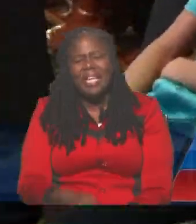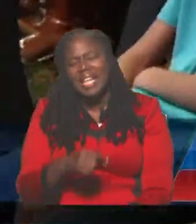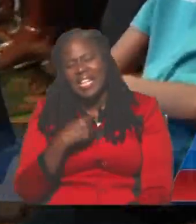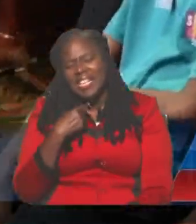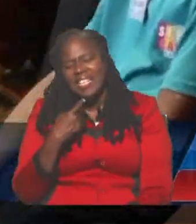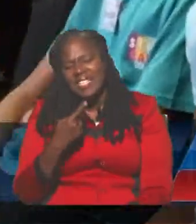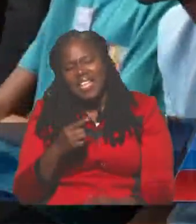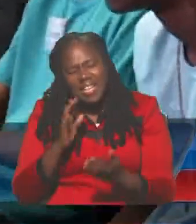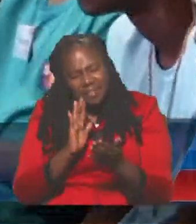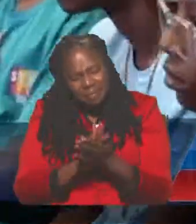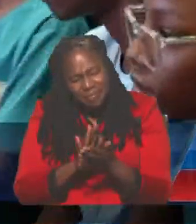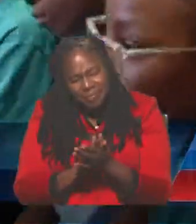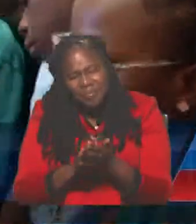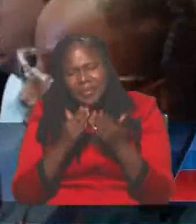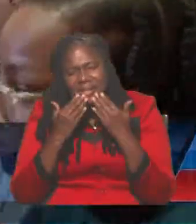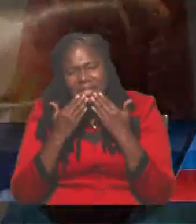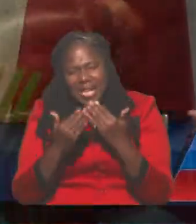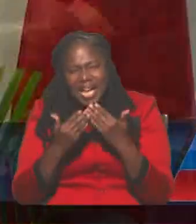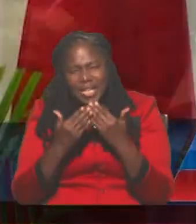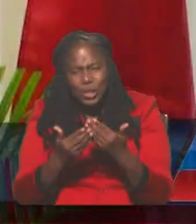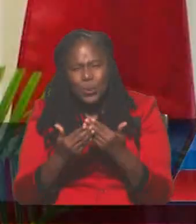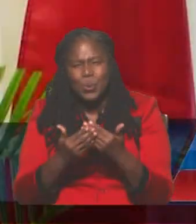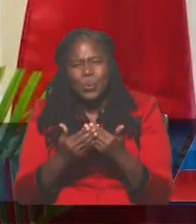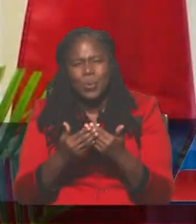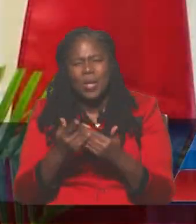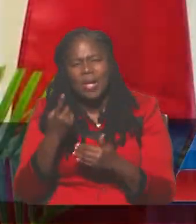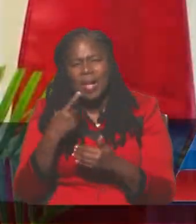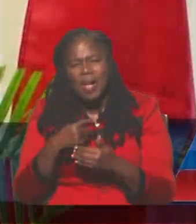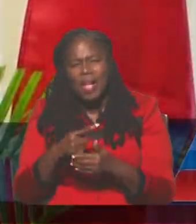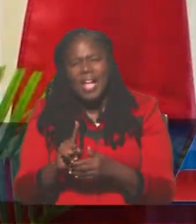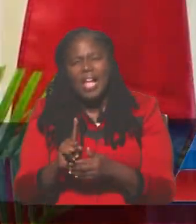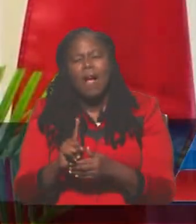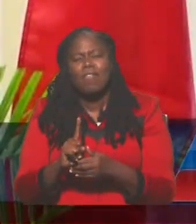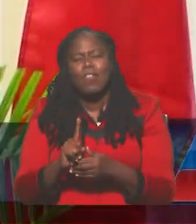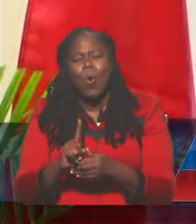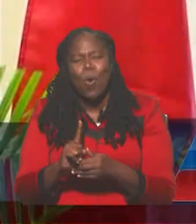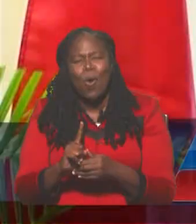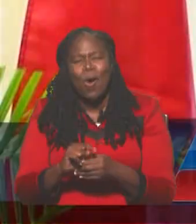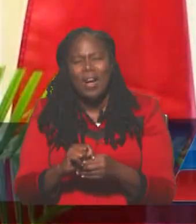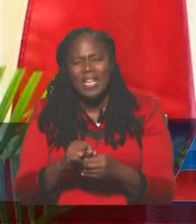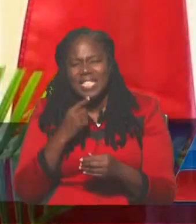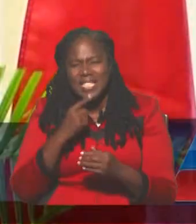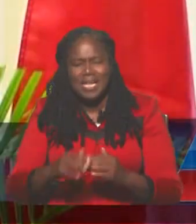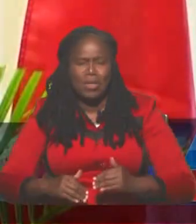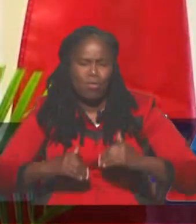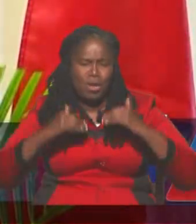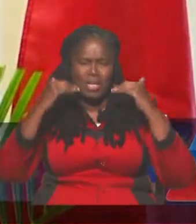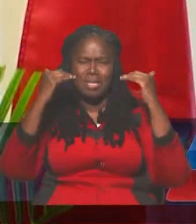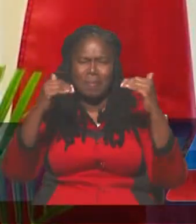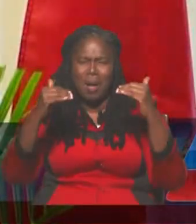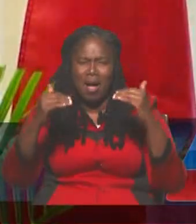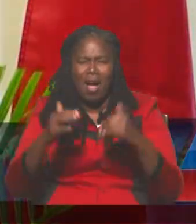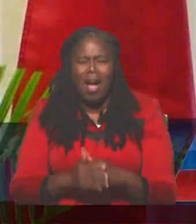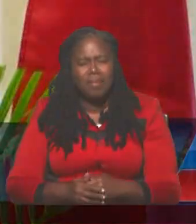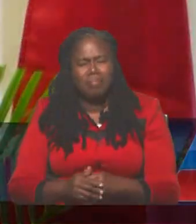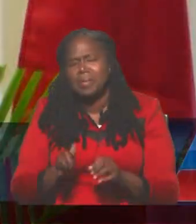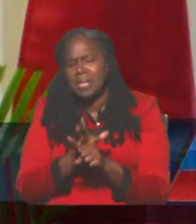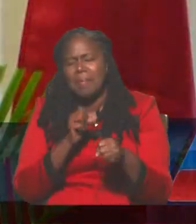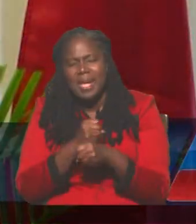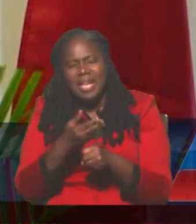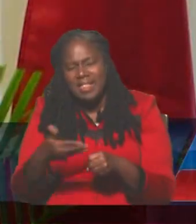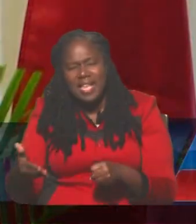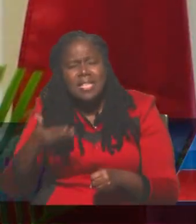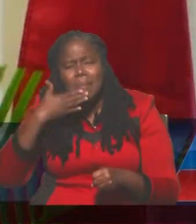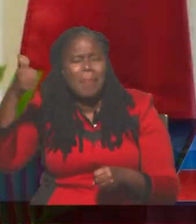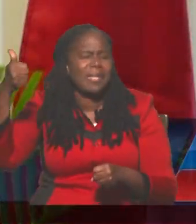the technological landscape of Tobago. TITL has indeed raised the bar, pushed boundaries, and showed